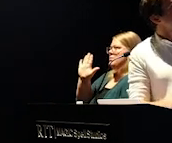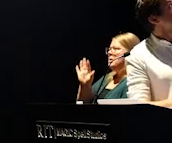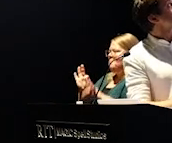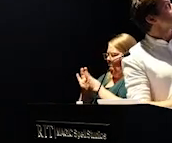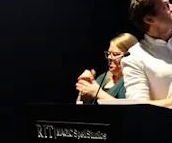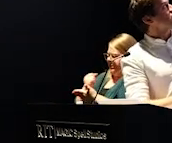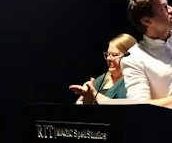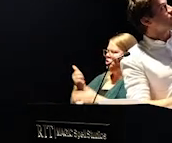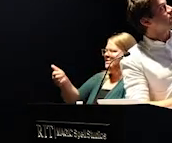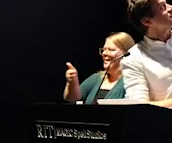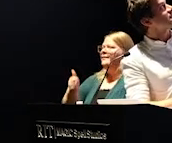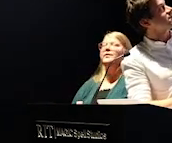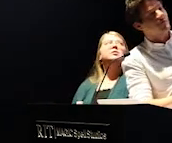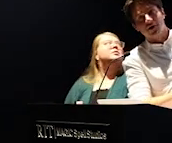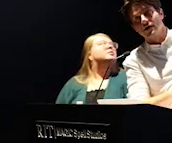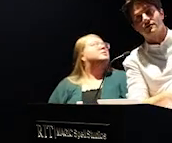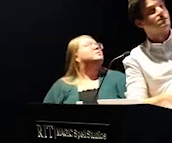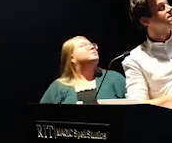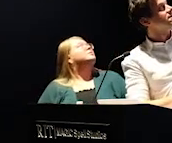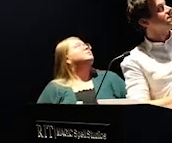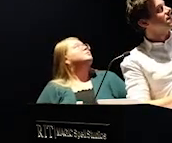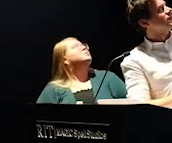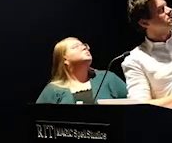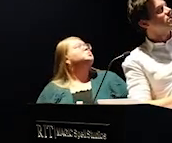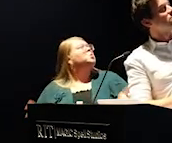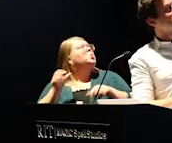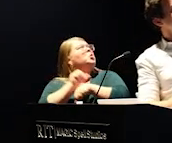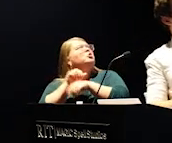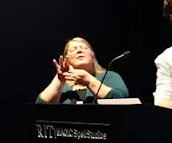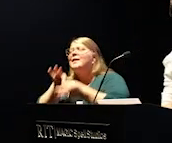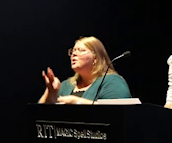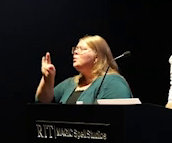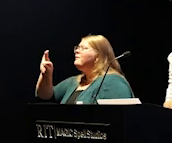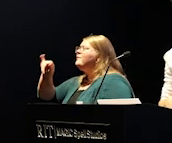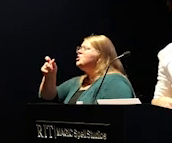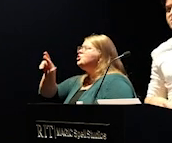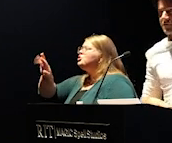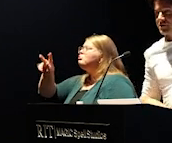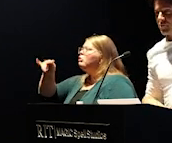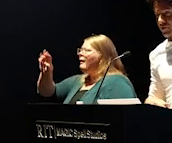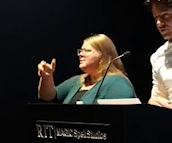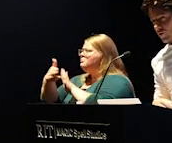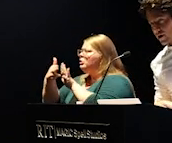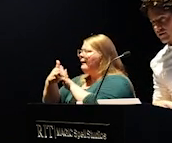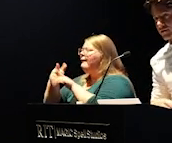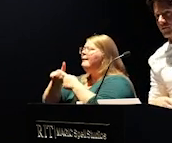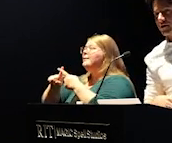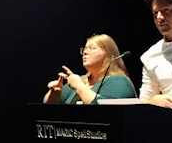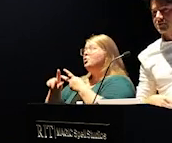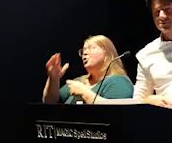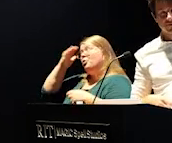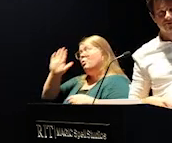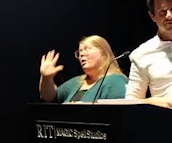these are obviously, there's a little Fisher-Price action going on, and I forget what the middle one was. Rochester used to have this company called Kodak,